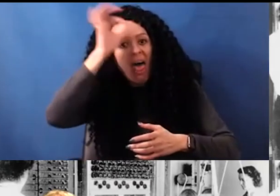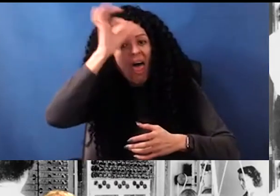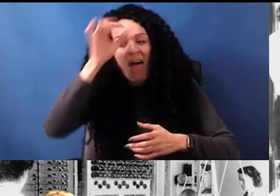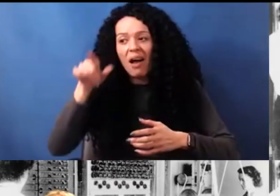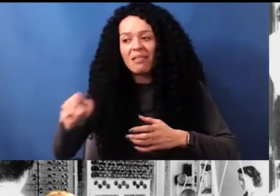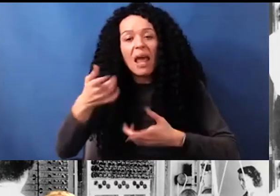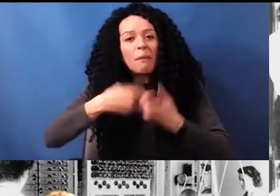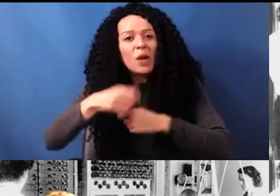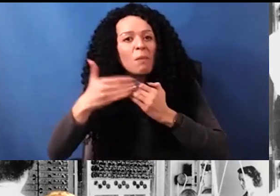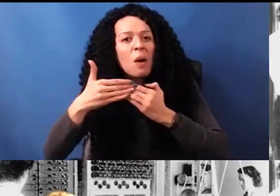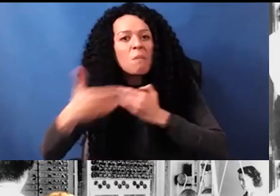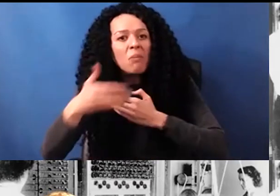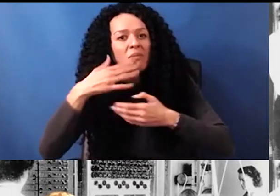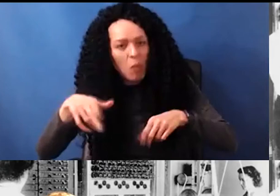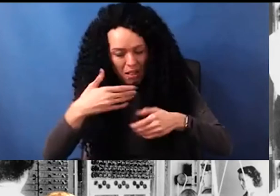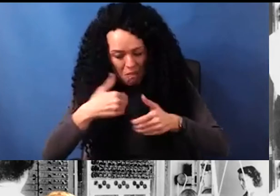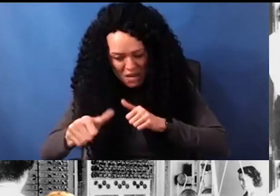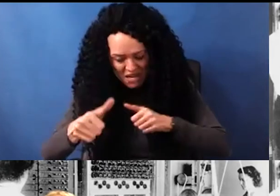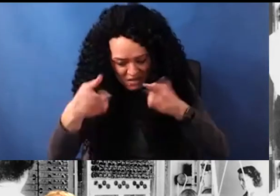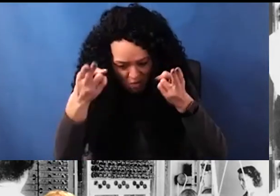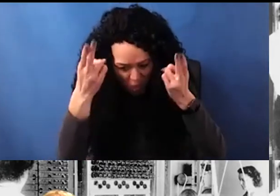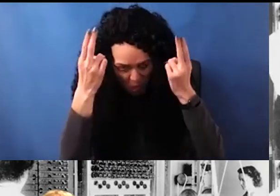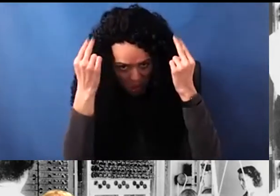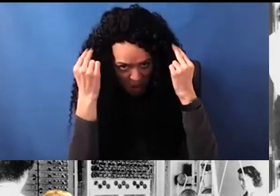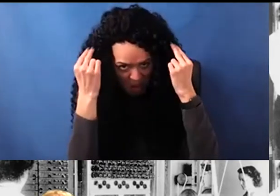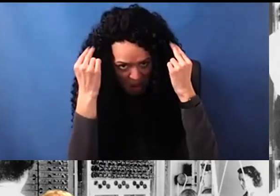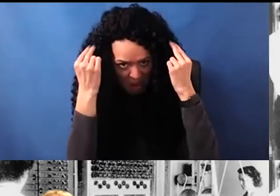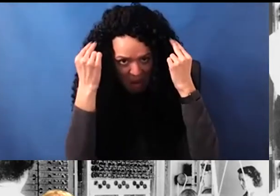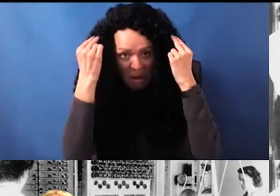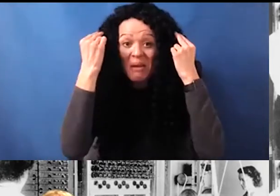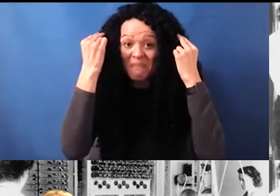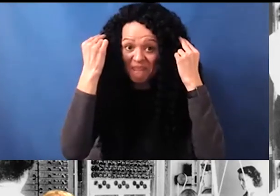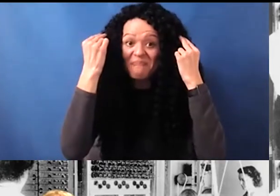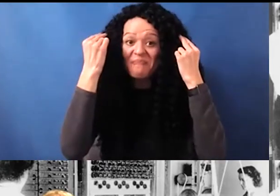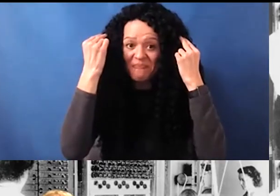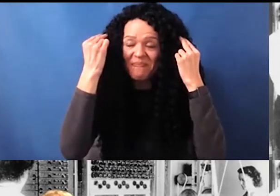conclude that ignorance will best obey.